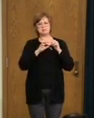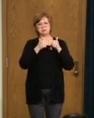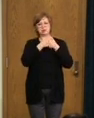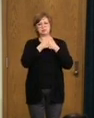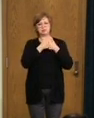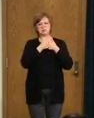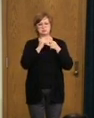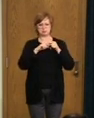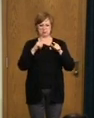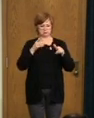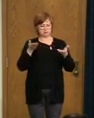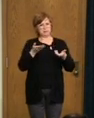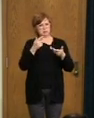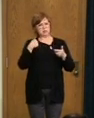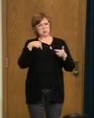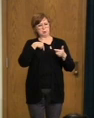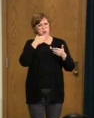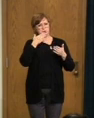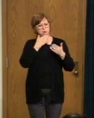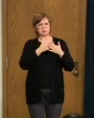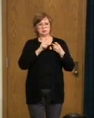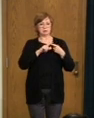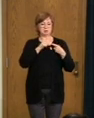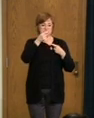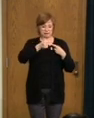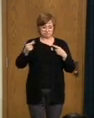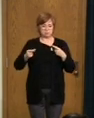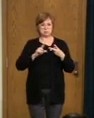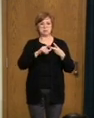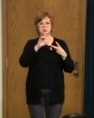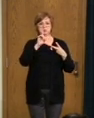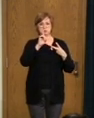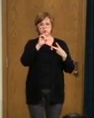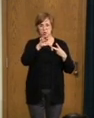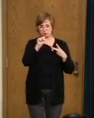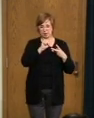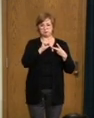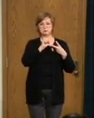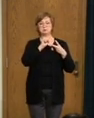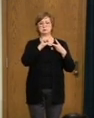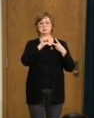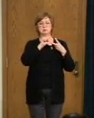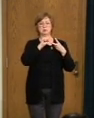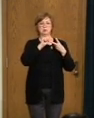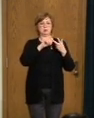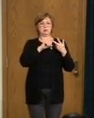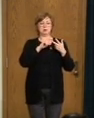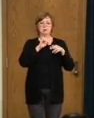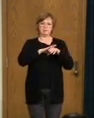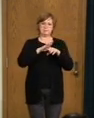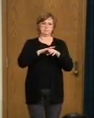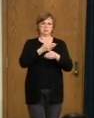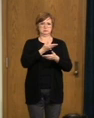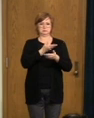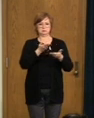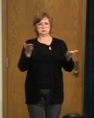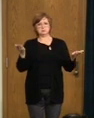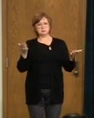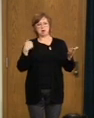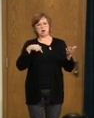is the government, along with Dr. Shahab, that have been bringing forward this advice as we navigate through this COVID-19